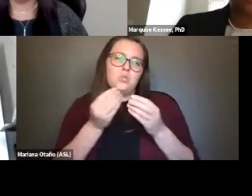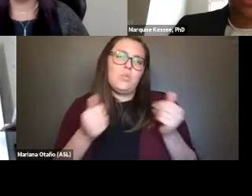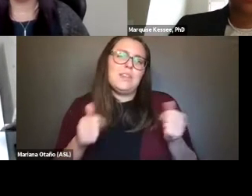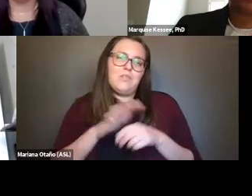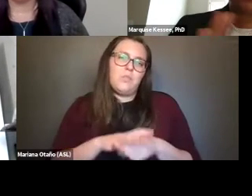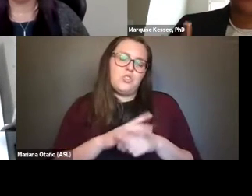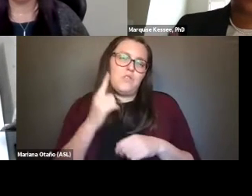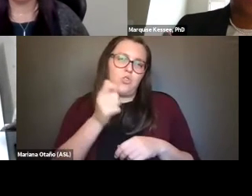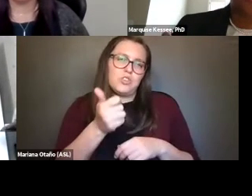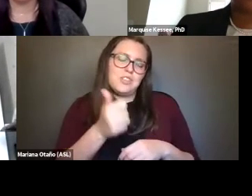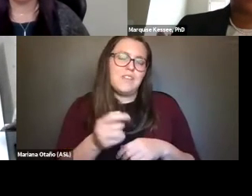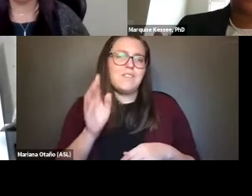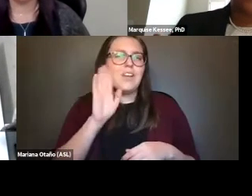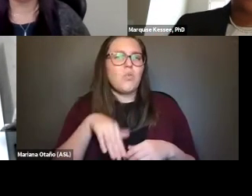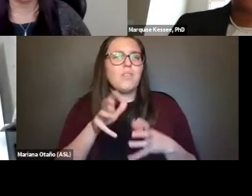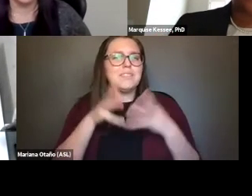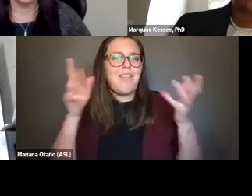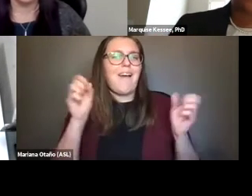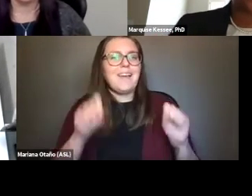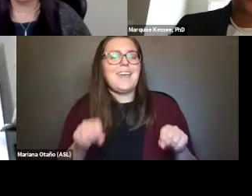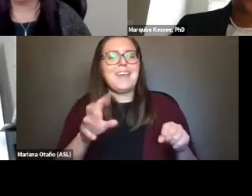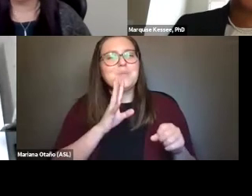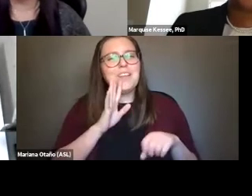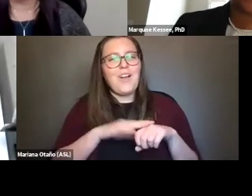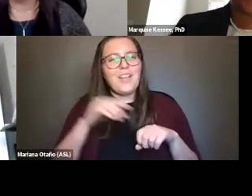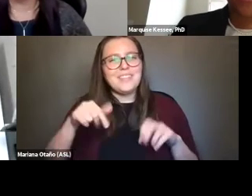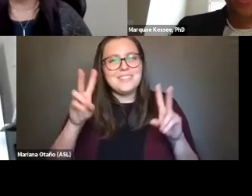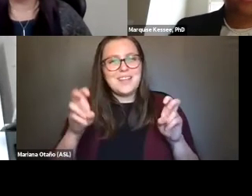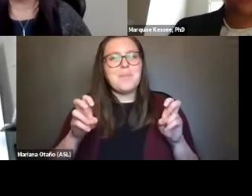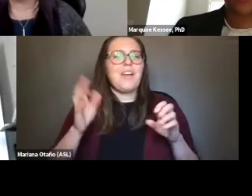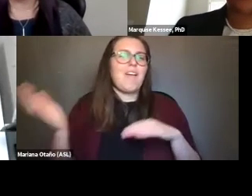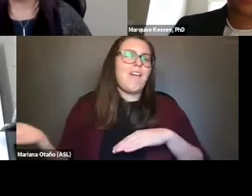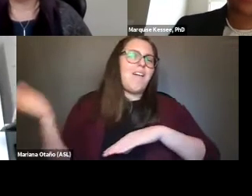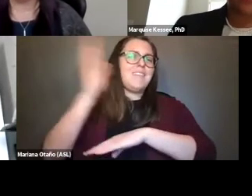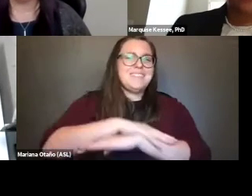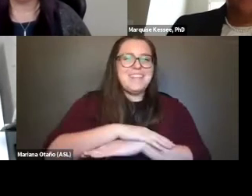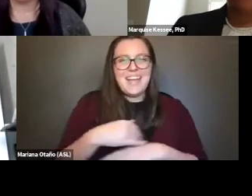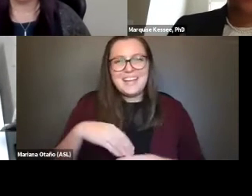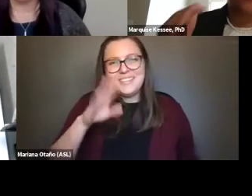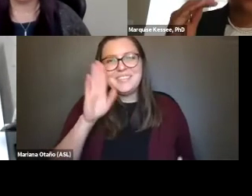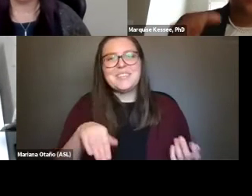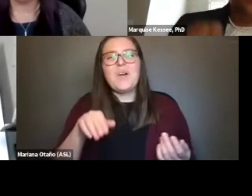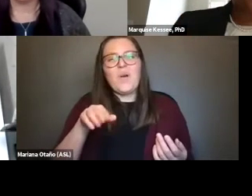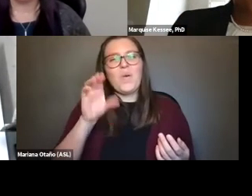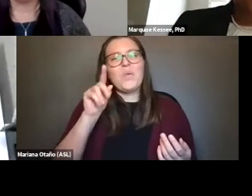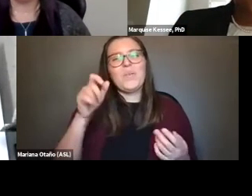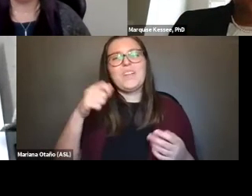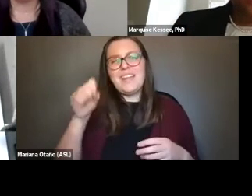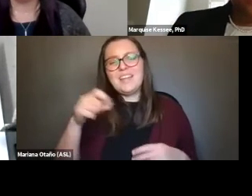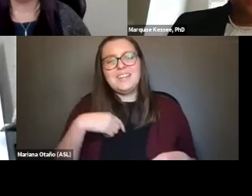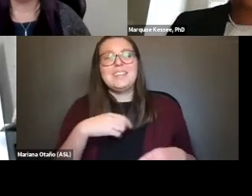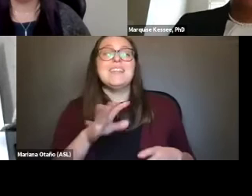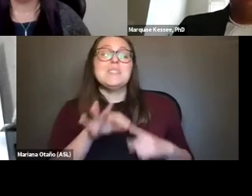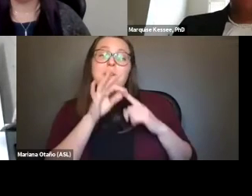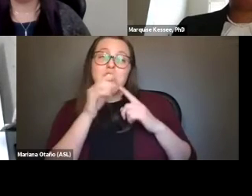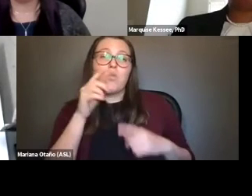but you know, I could speak on this all day, every day. Dr. Cole, you know, we could talk about this all day. Especially for our STEM students, you know,